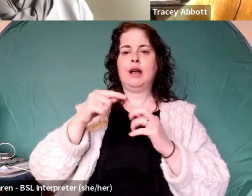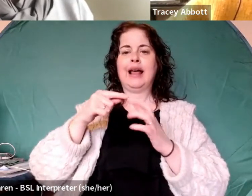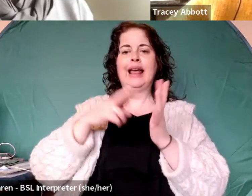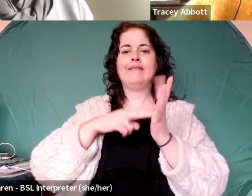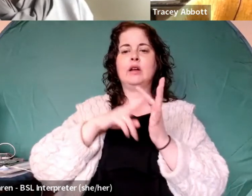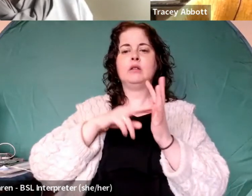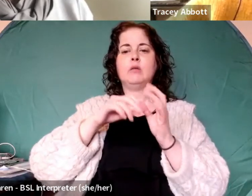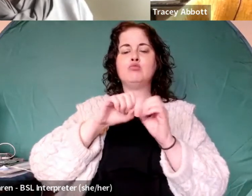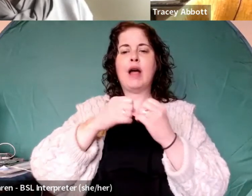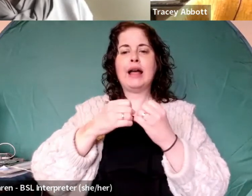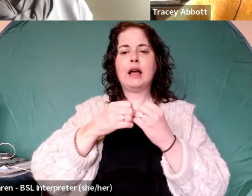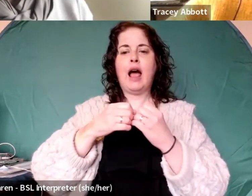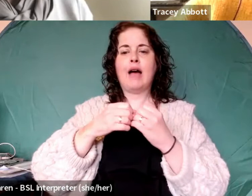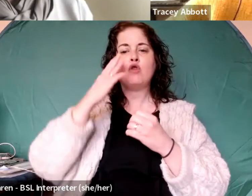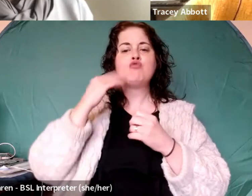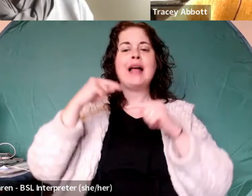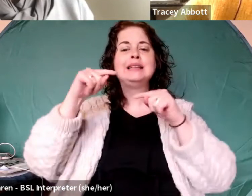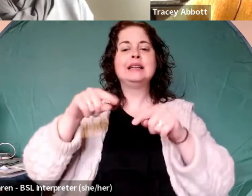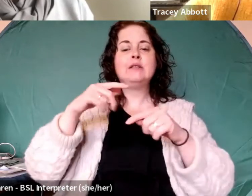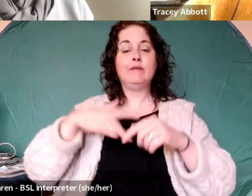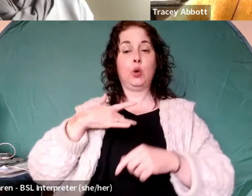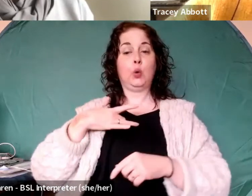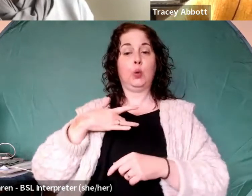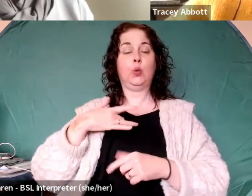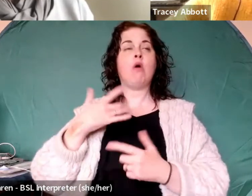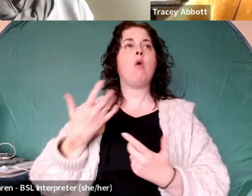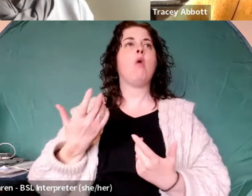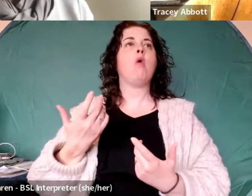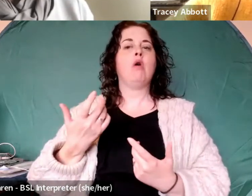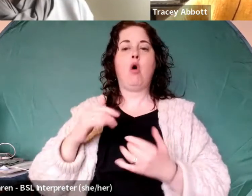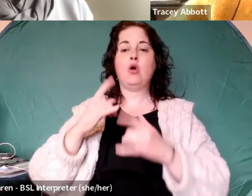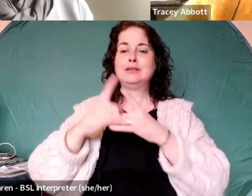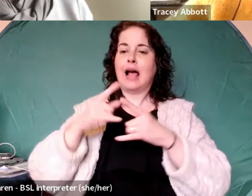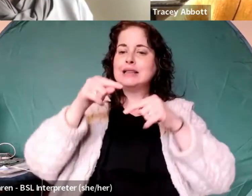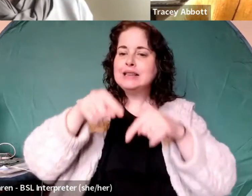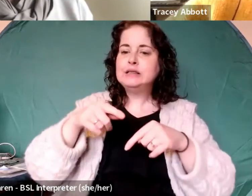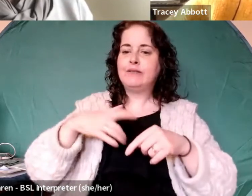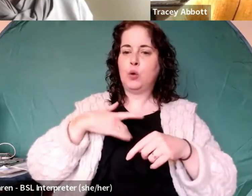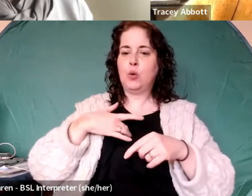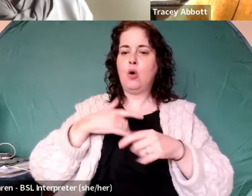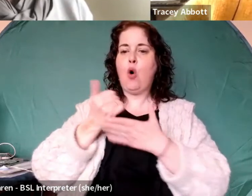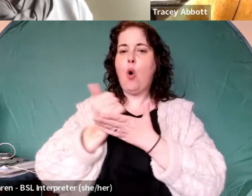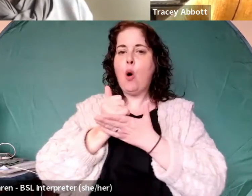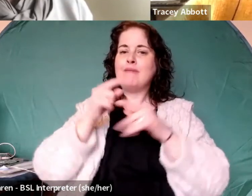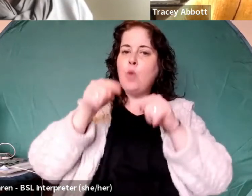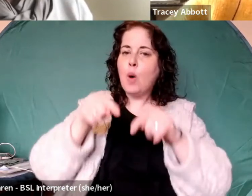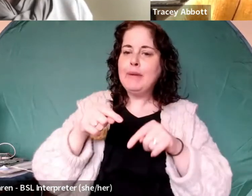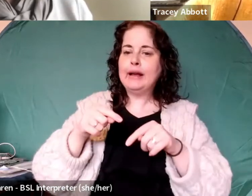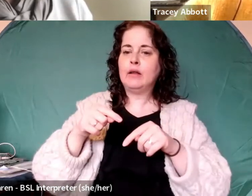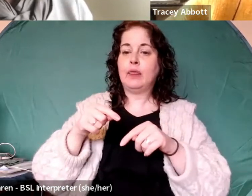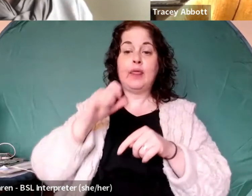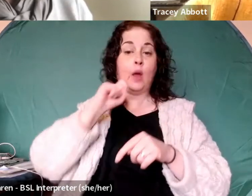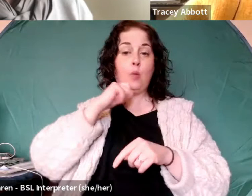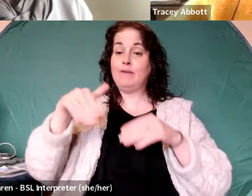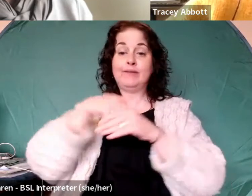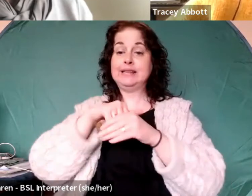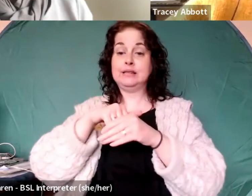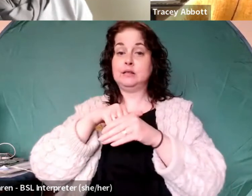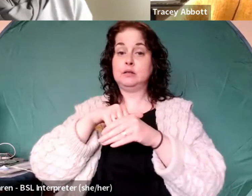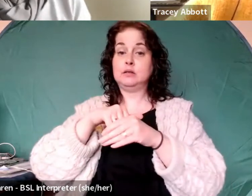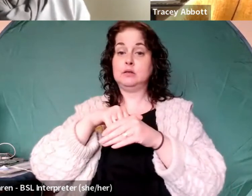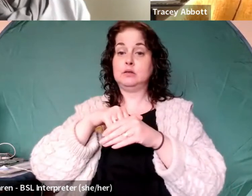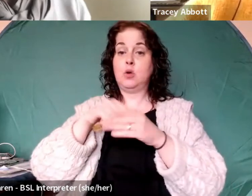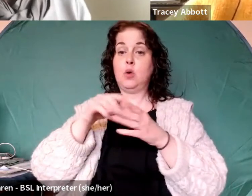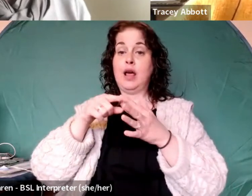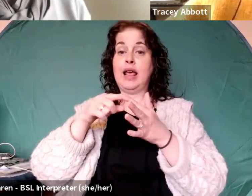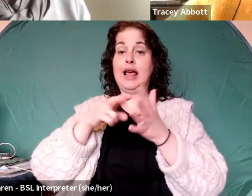clearly have racist views or sexist views or homophobic views, they are never going to fit into Evenbreak,